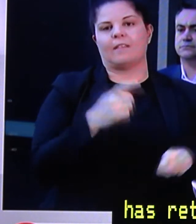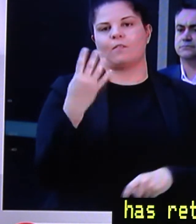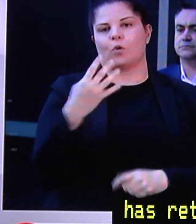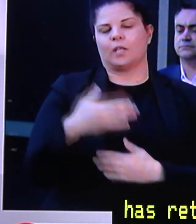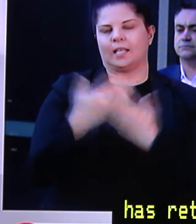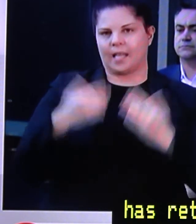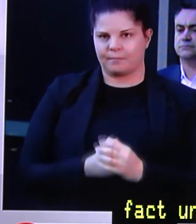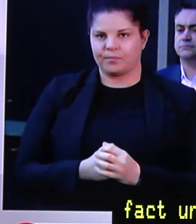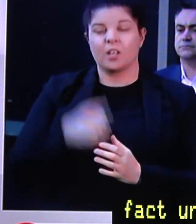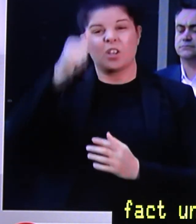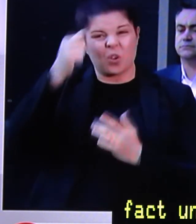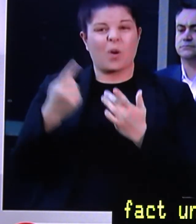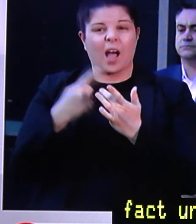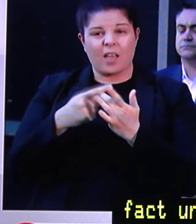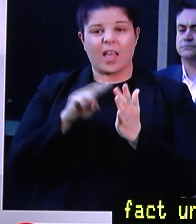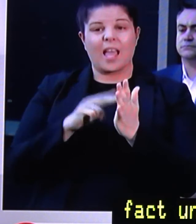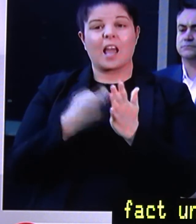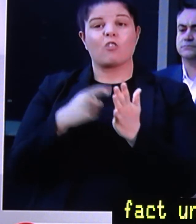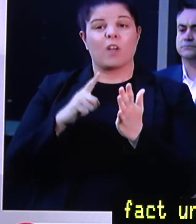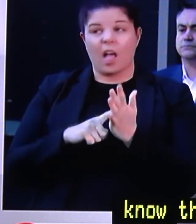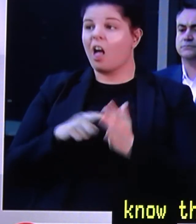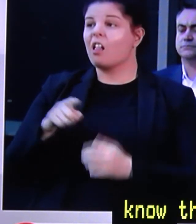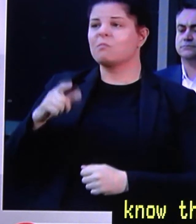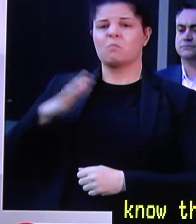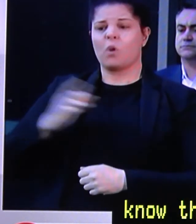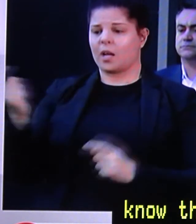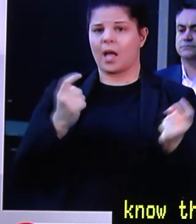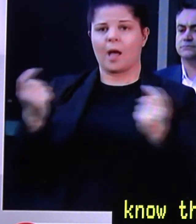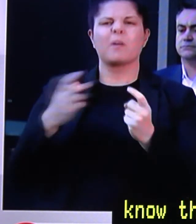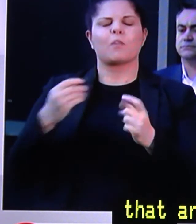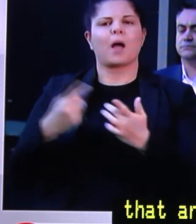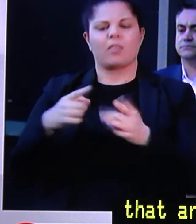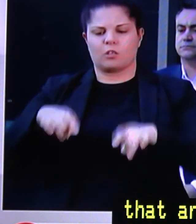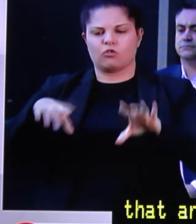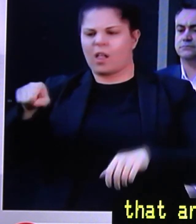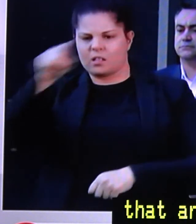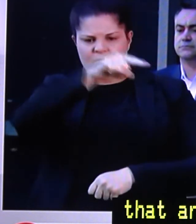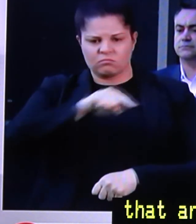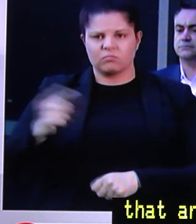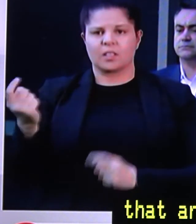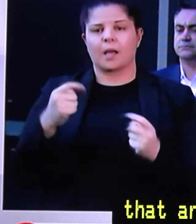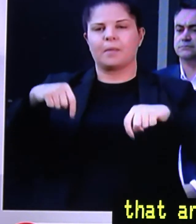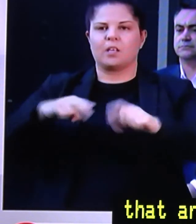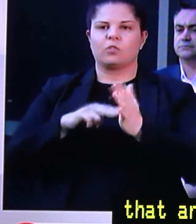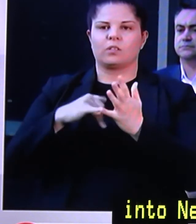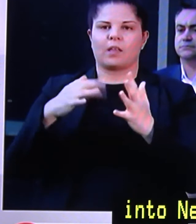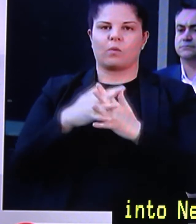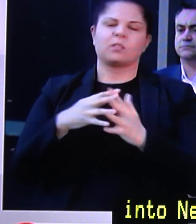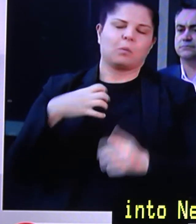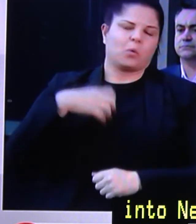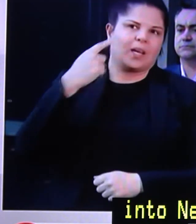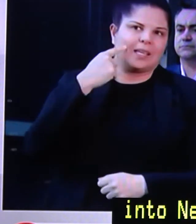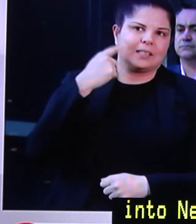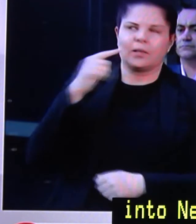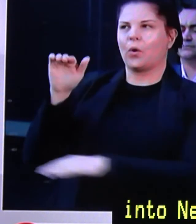are currently seeking to come into New South Wales and train from other states and territories, certainly which is a much simpler process.